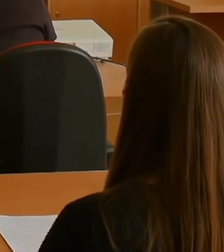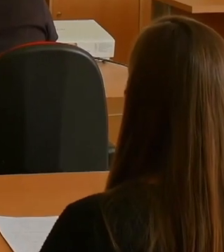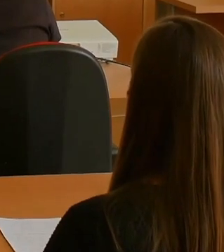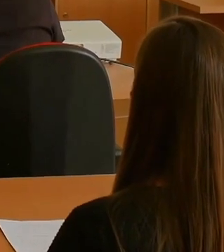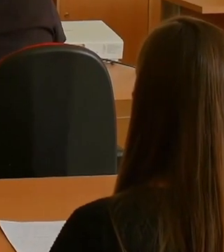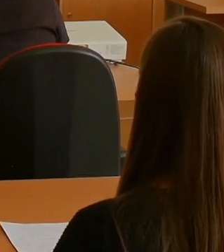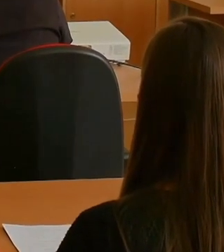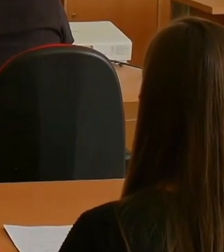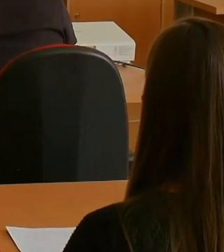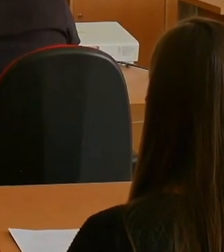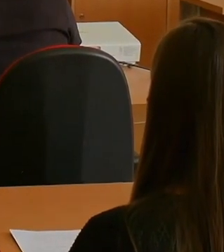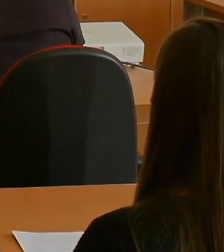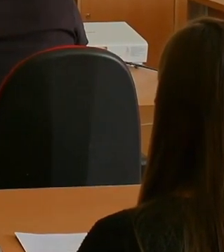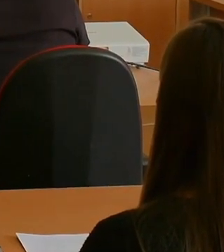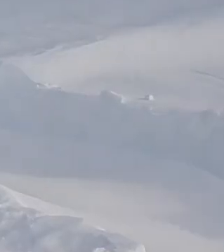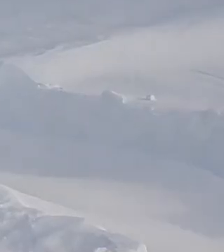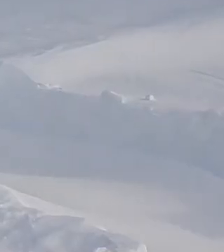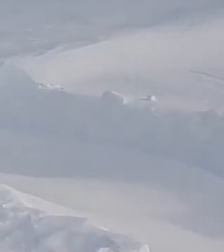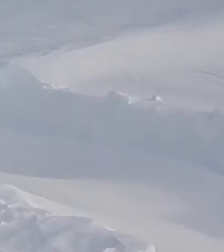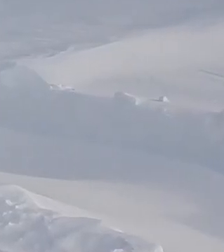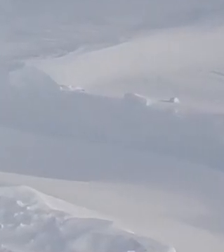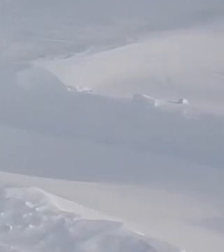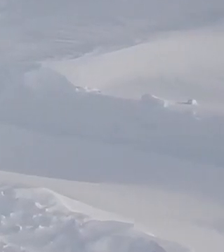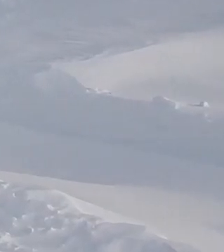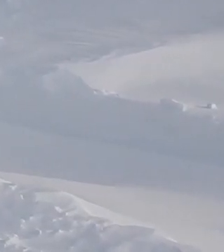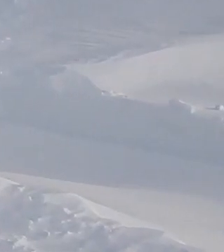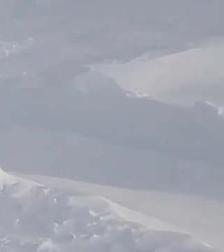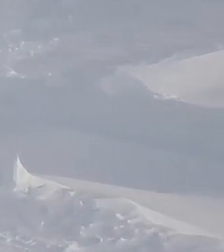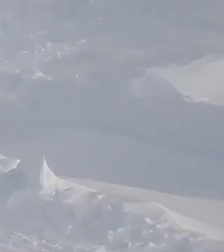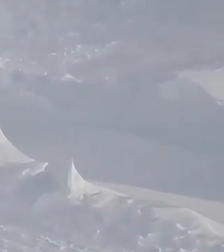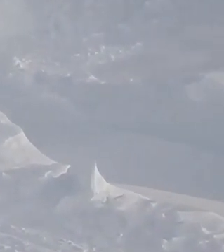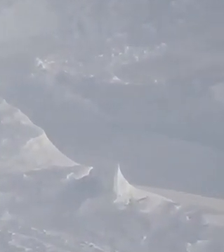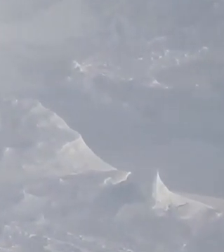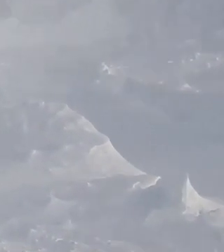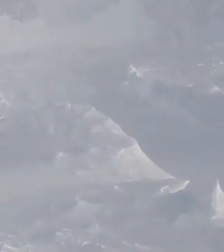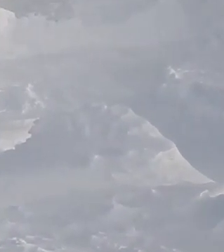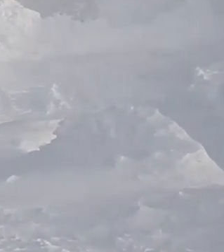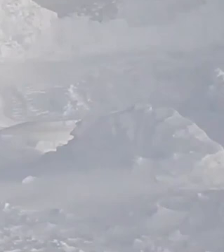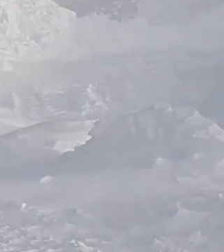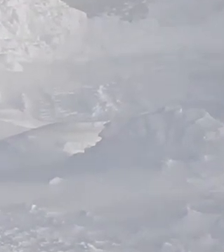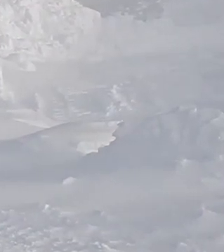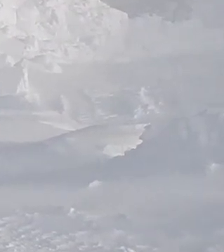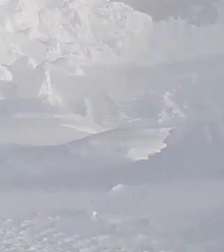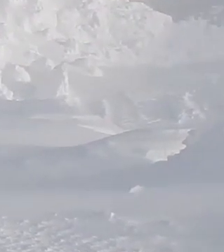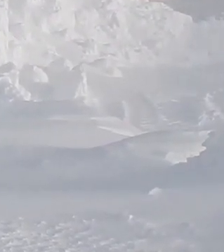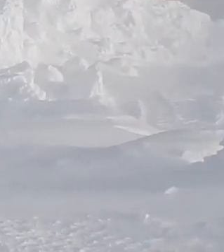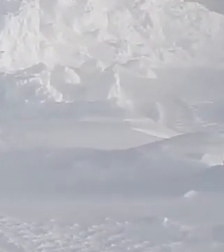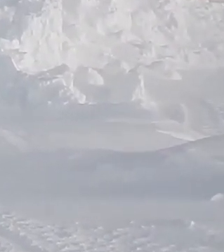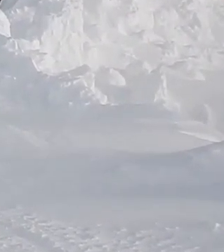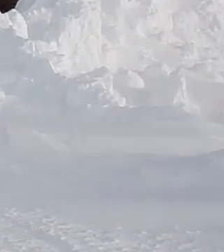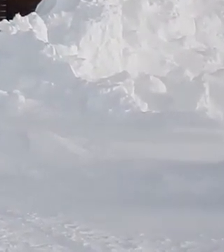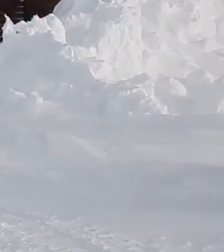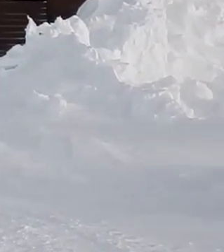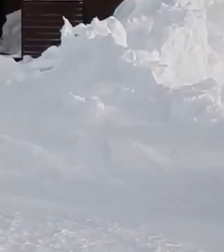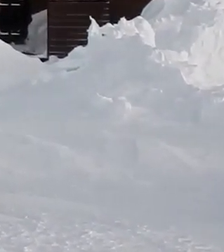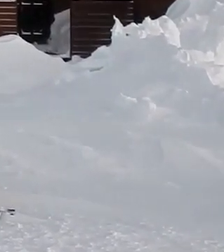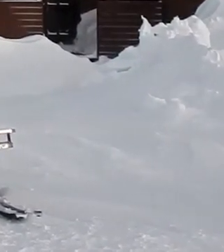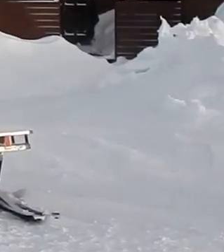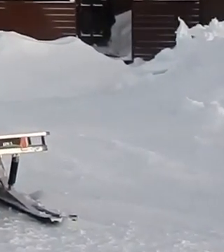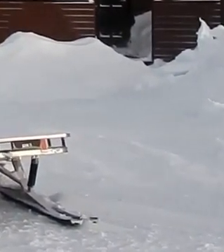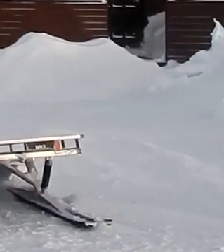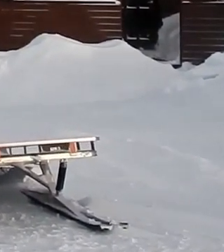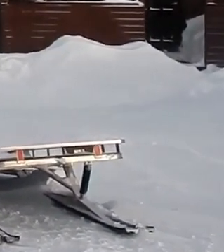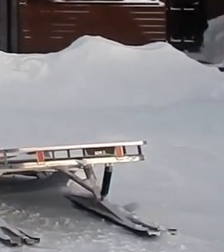on the field. And thanks to the polar station in Hamsund, it's just perfect